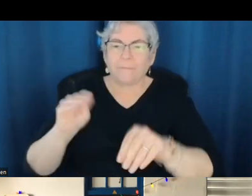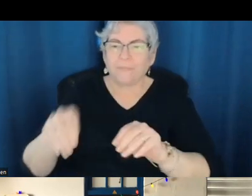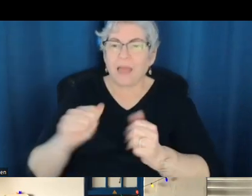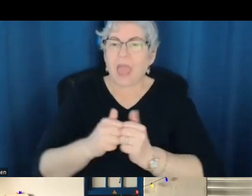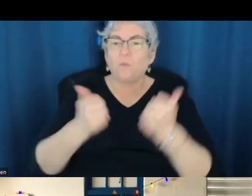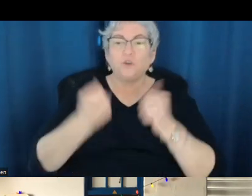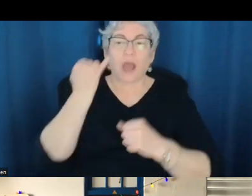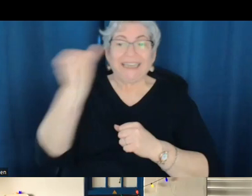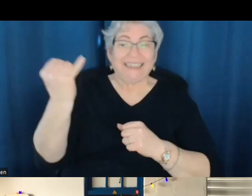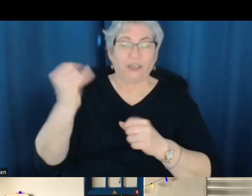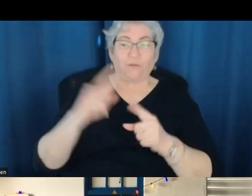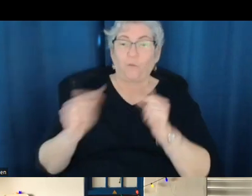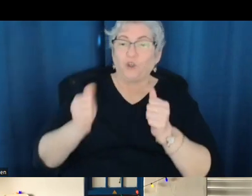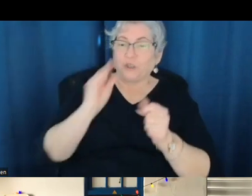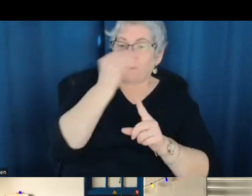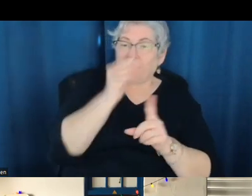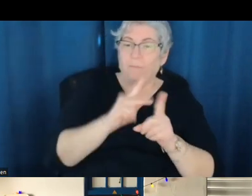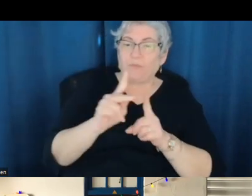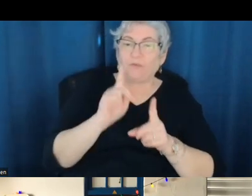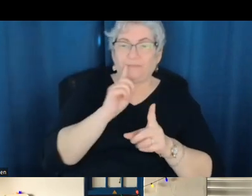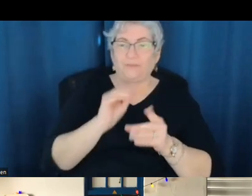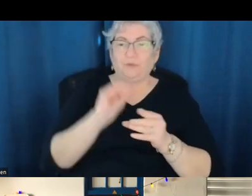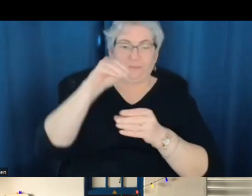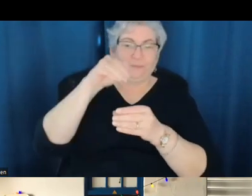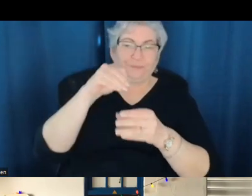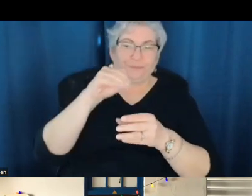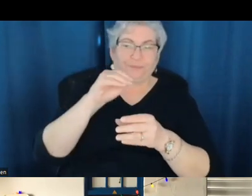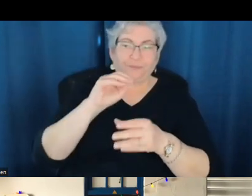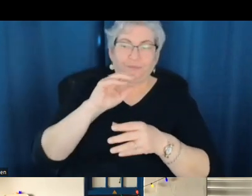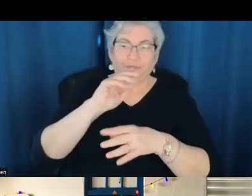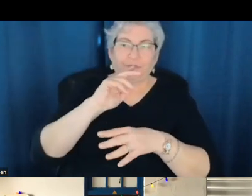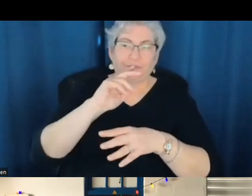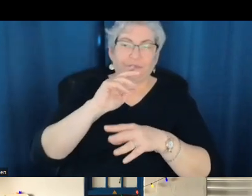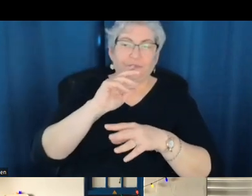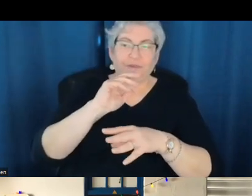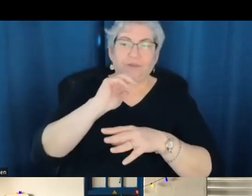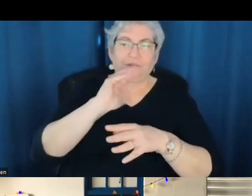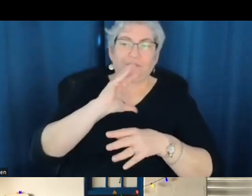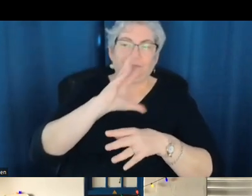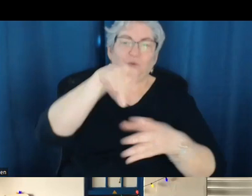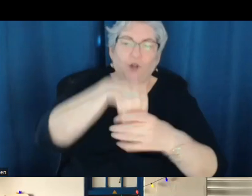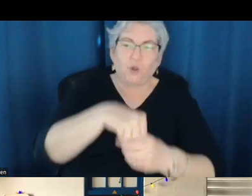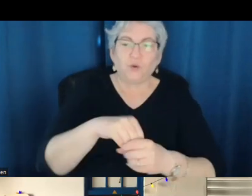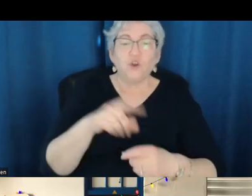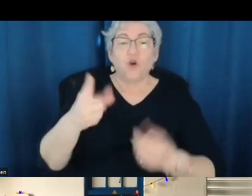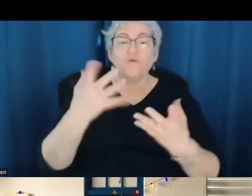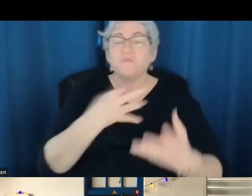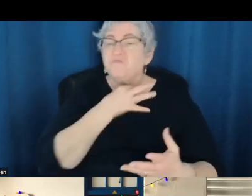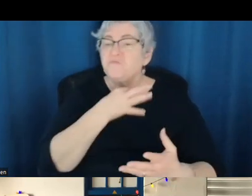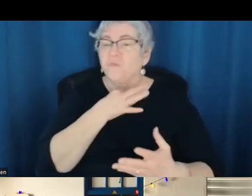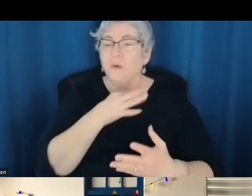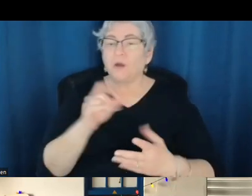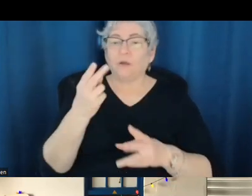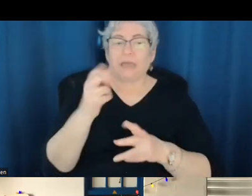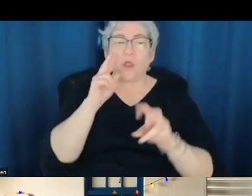which species to plant. All of this is included in my book, Tiny and Wild. So if you're excited to learn more and get started designing a mini